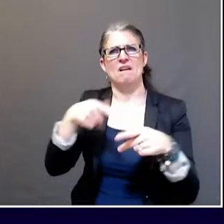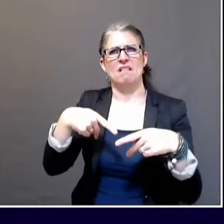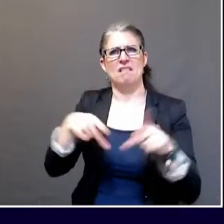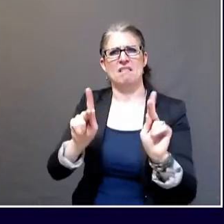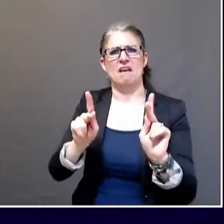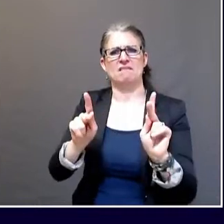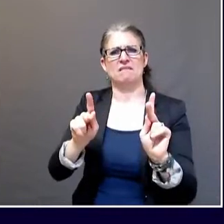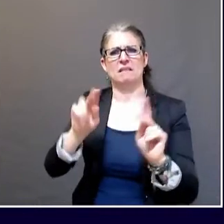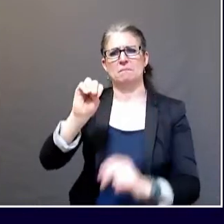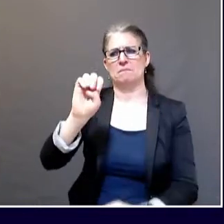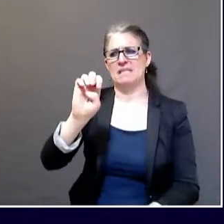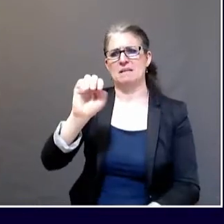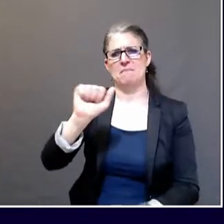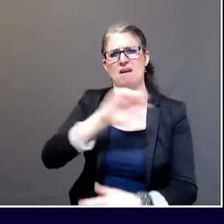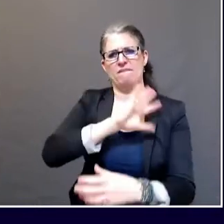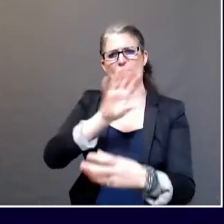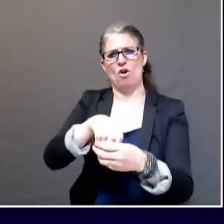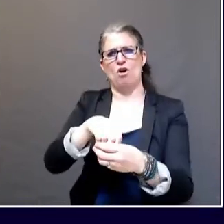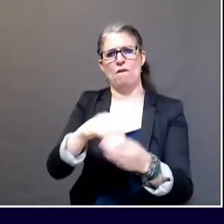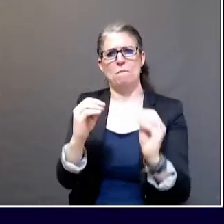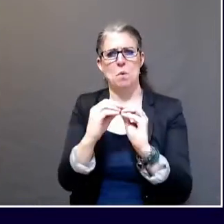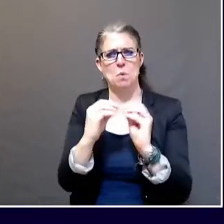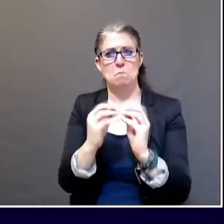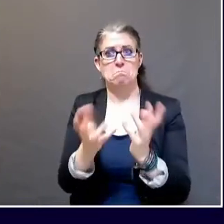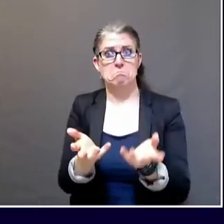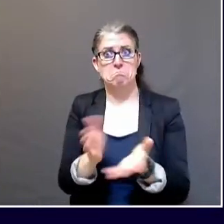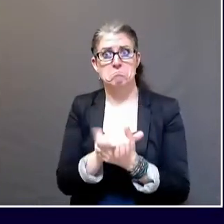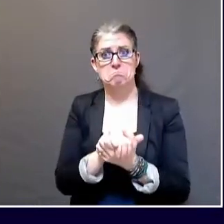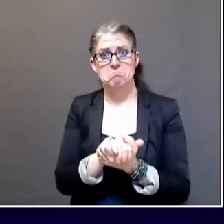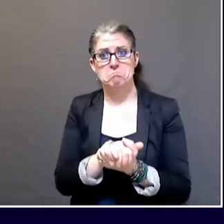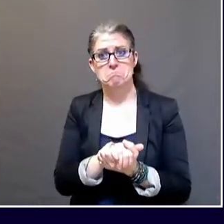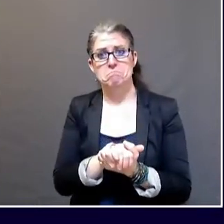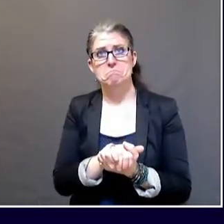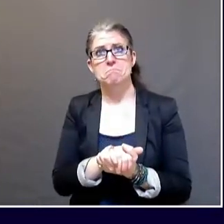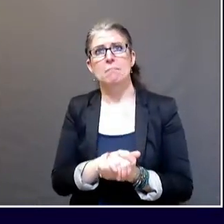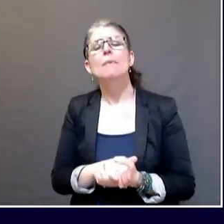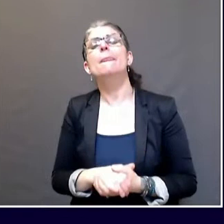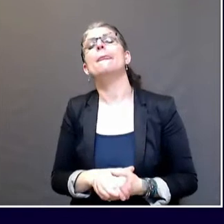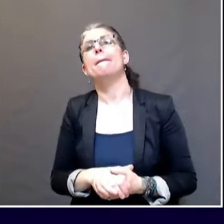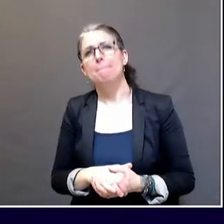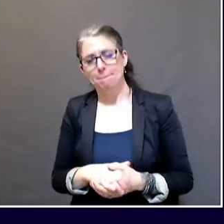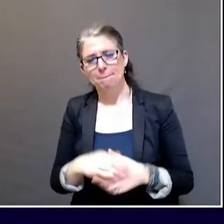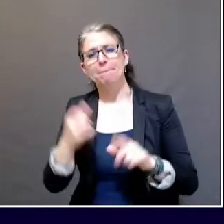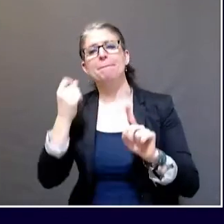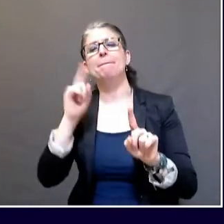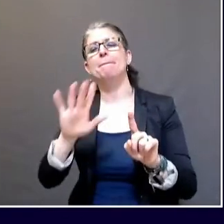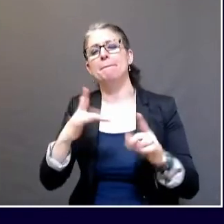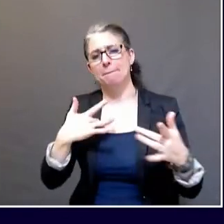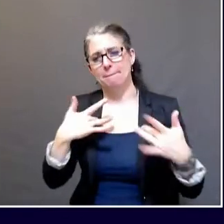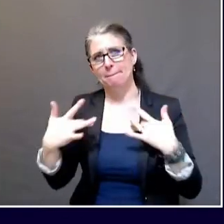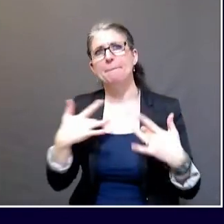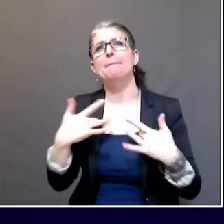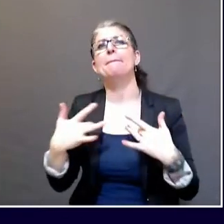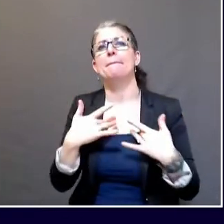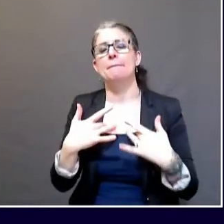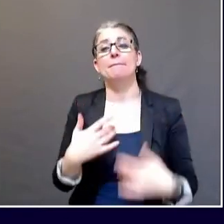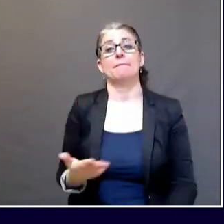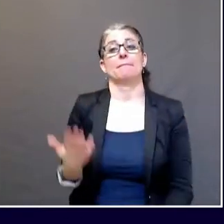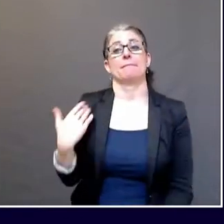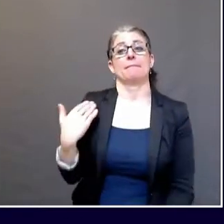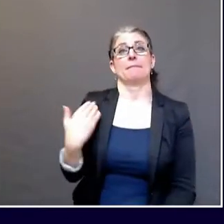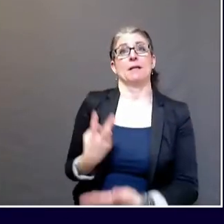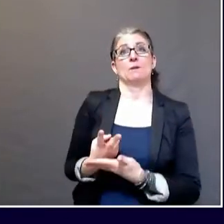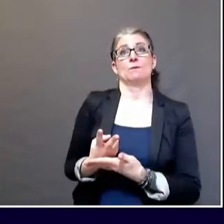the week before last, I made sure that I had spoken directly with all 16 county emergency managers to let them